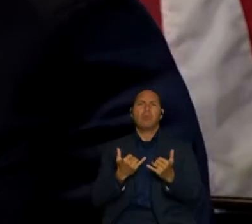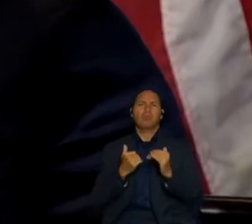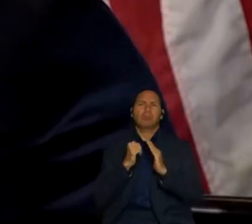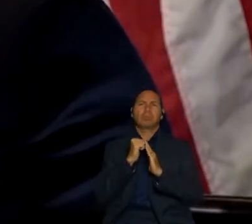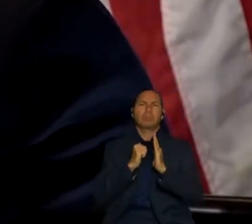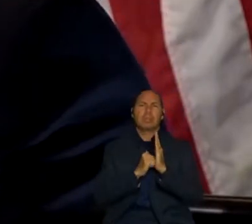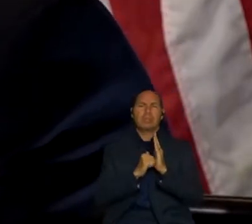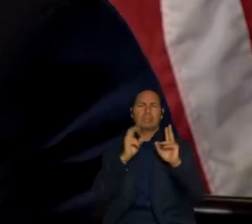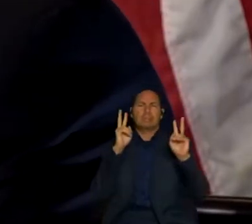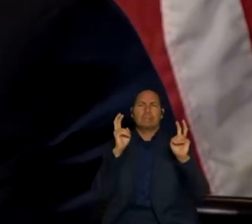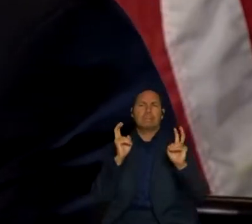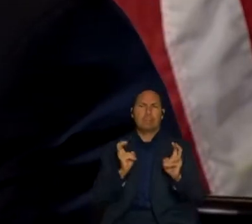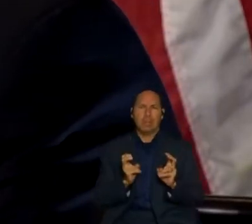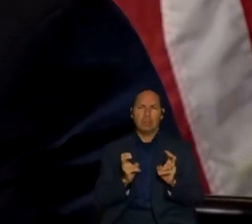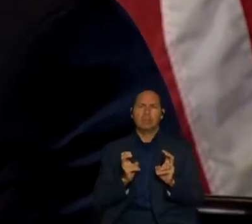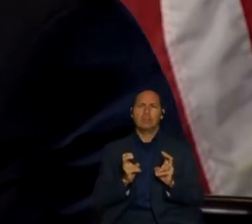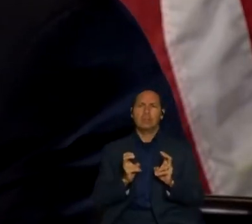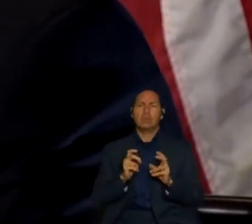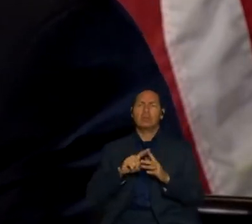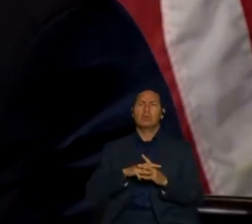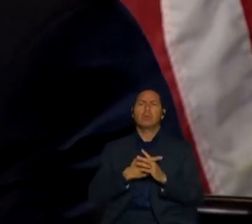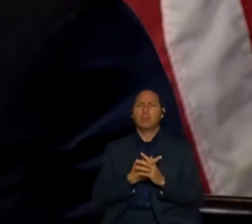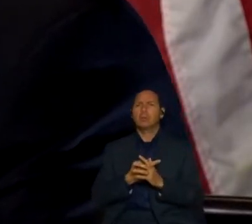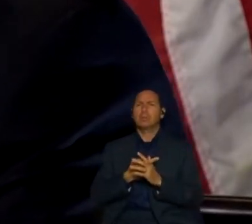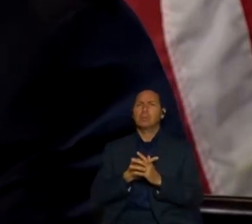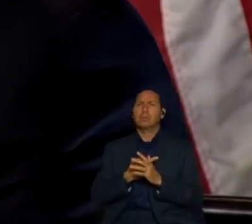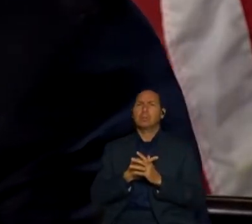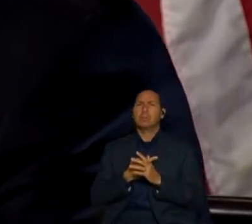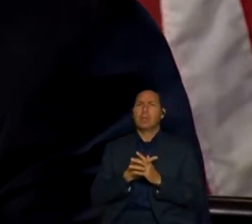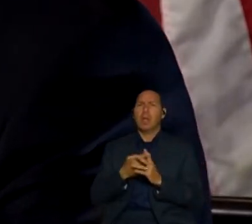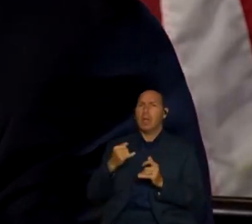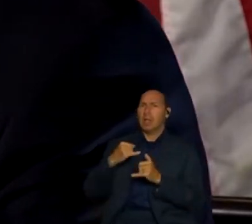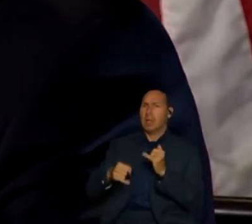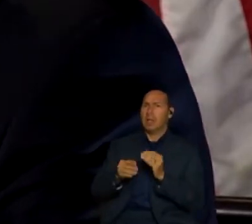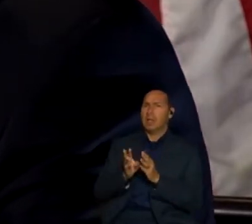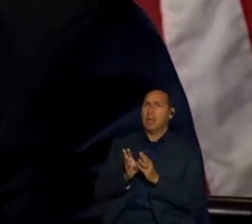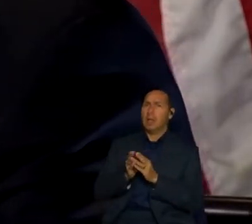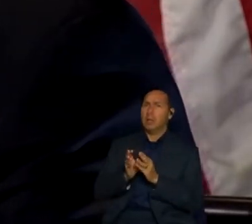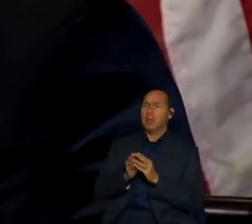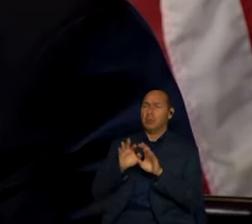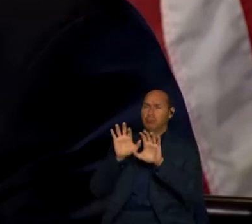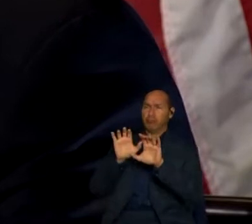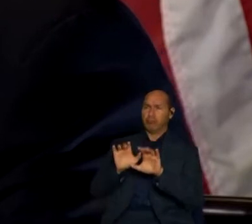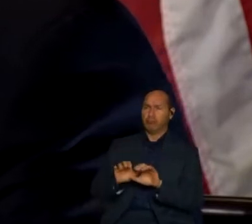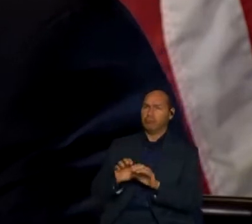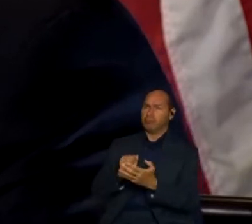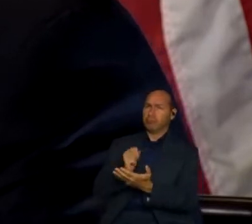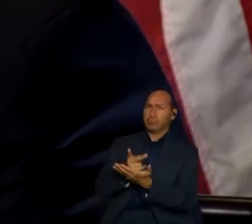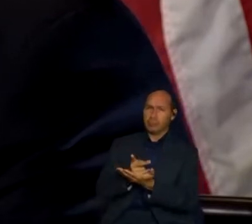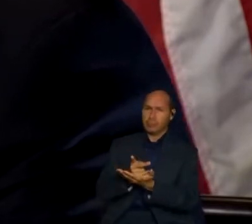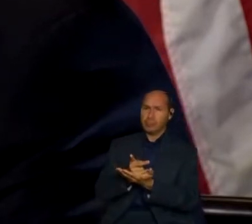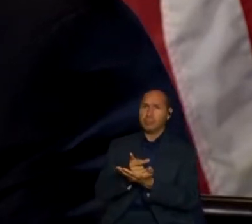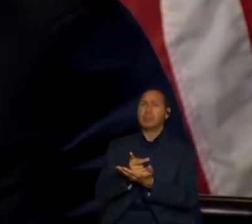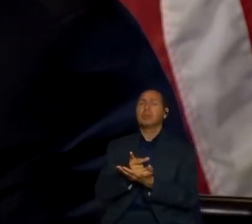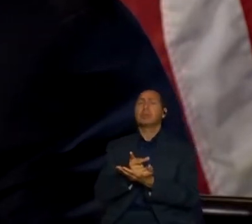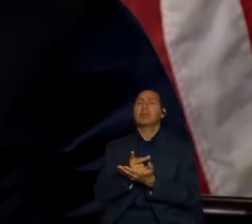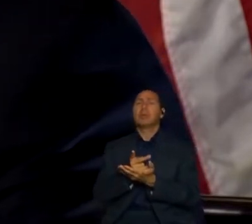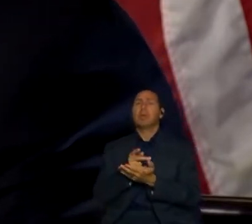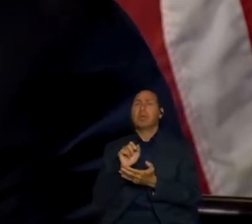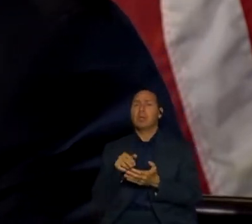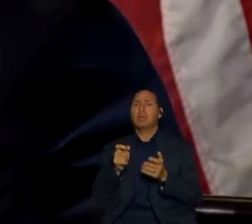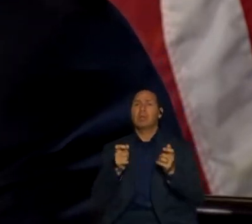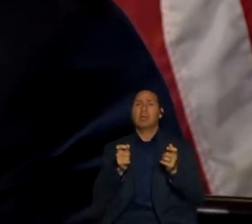meeting. We'll start with the approval of minutes, both from the last public meeting and from executive